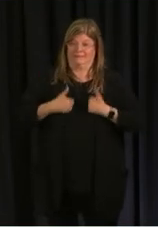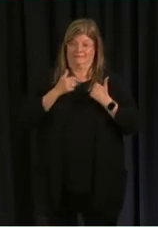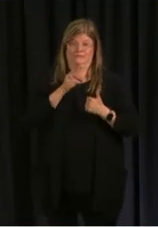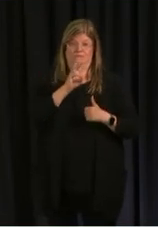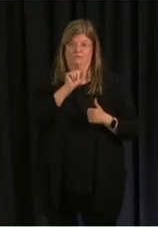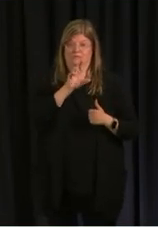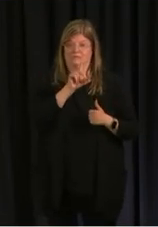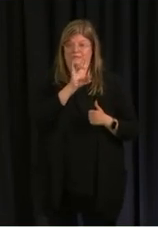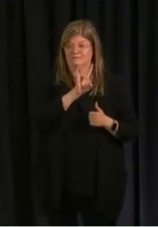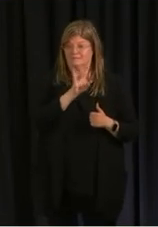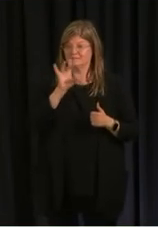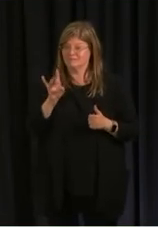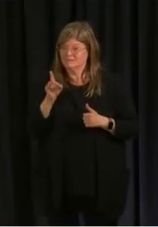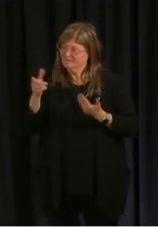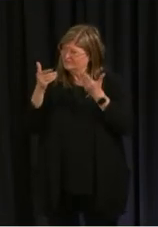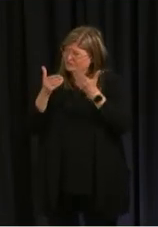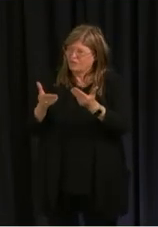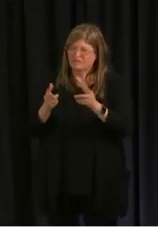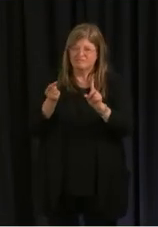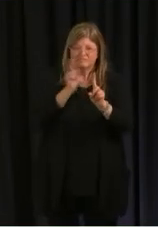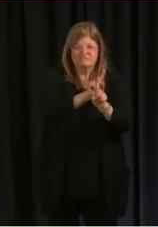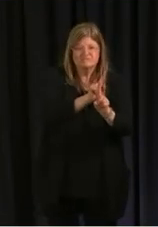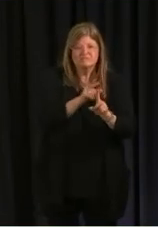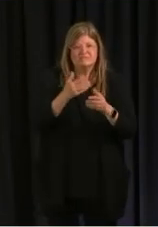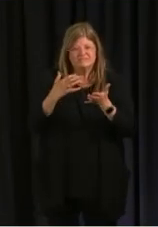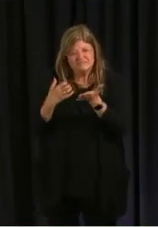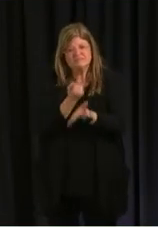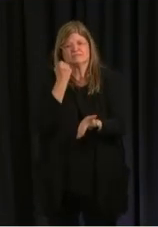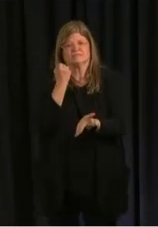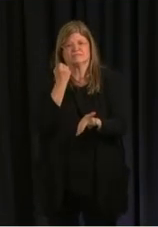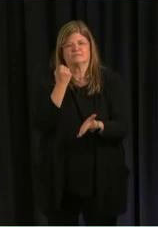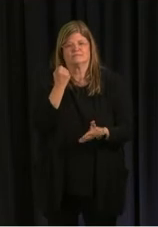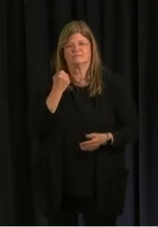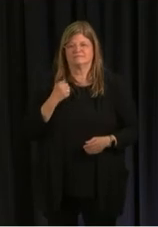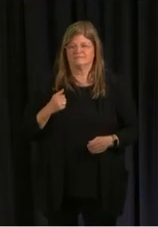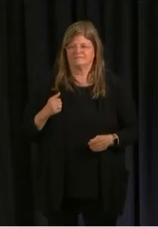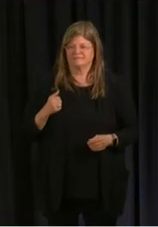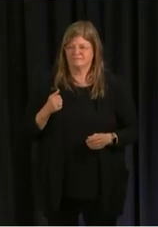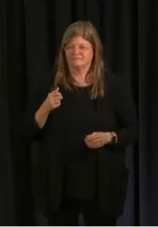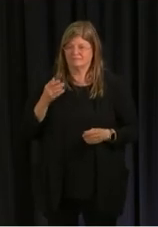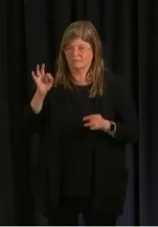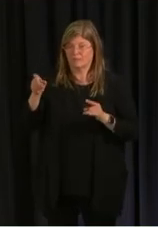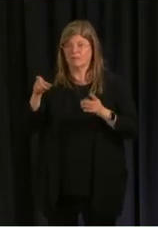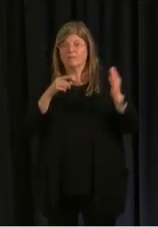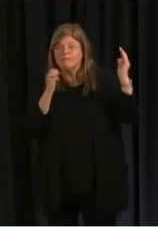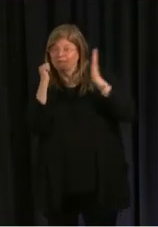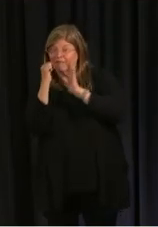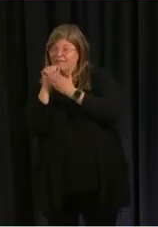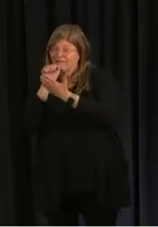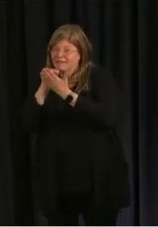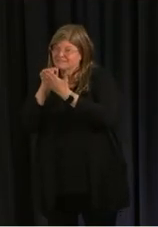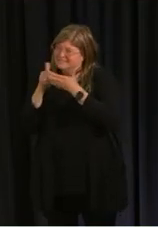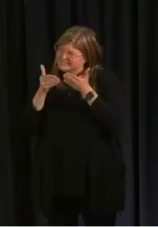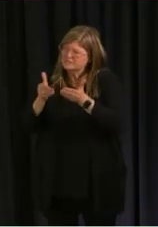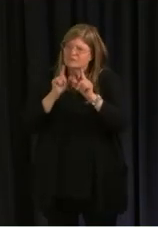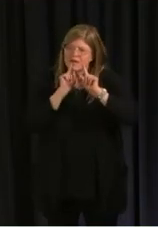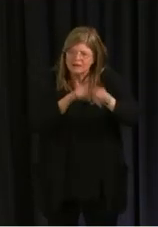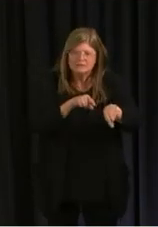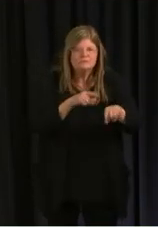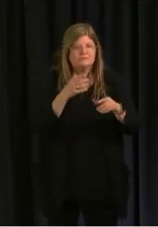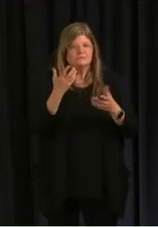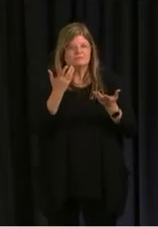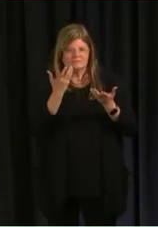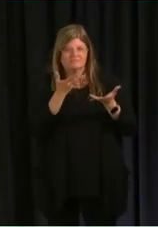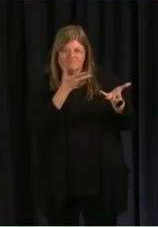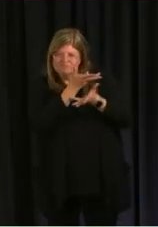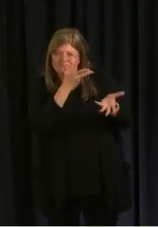a buddy comes to your door, we hope that you'll answer the door and we can get you registered for an appointment. So we're really proud of